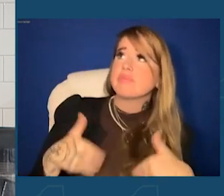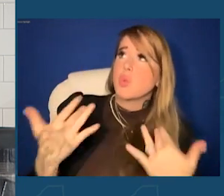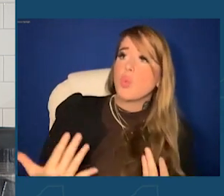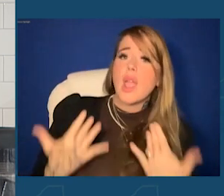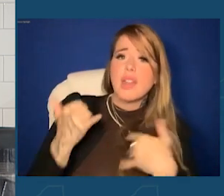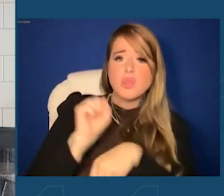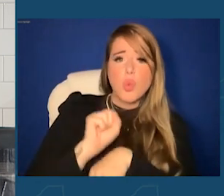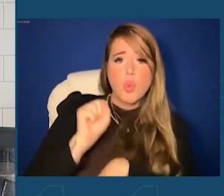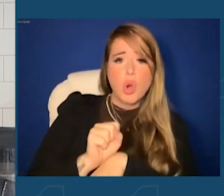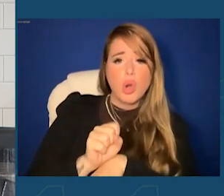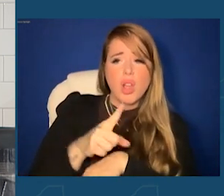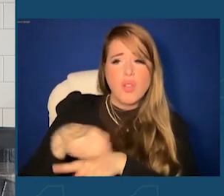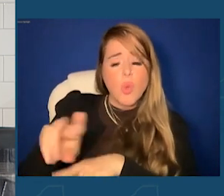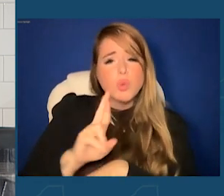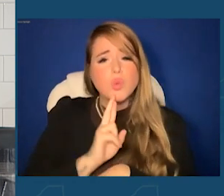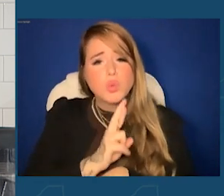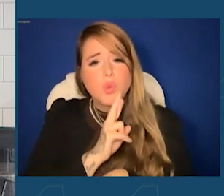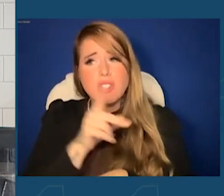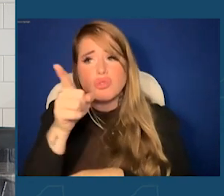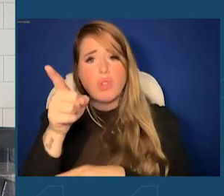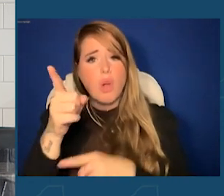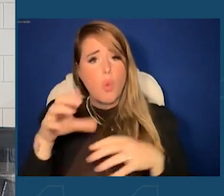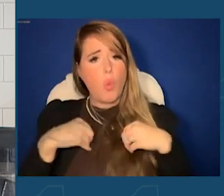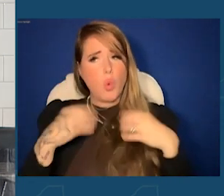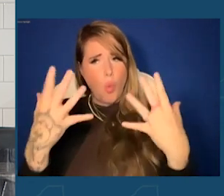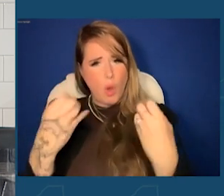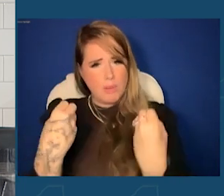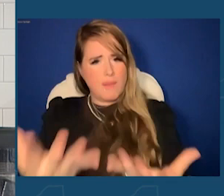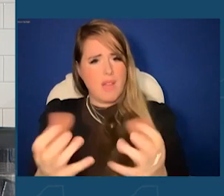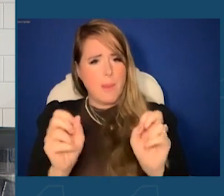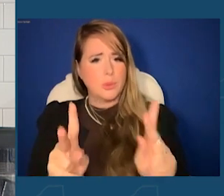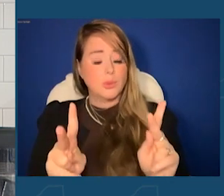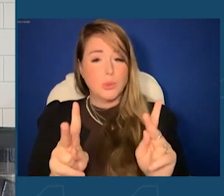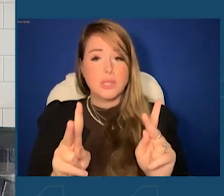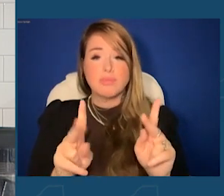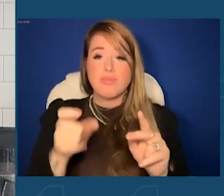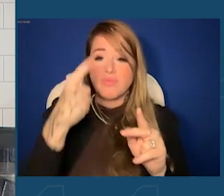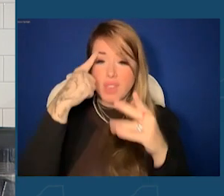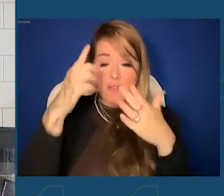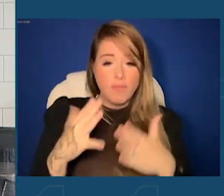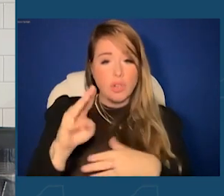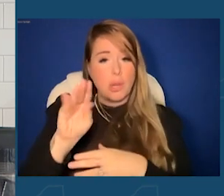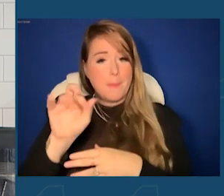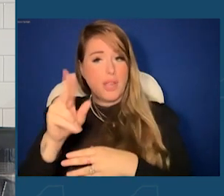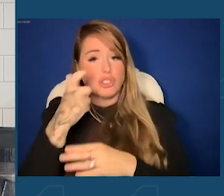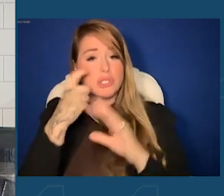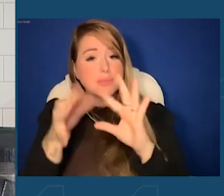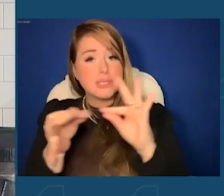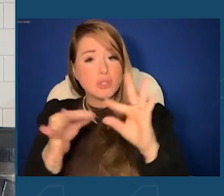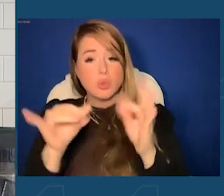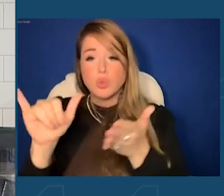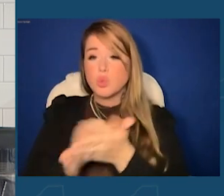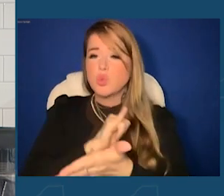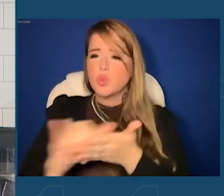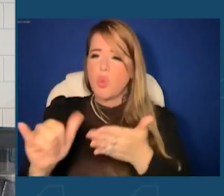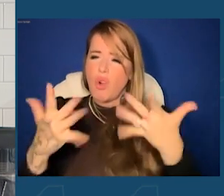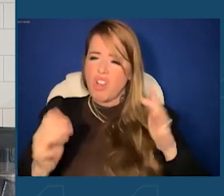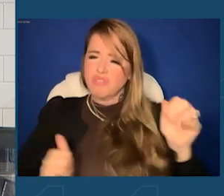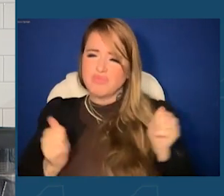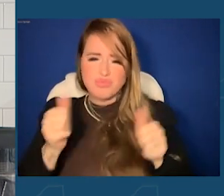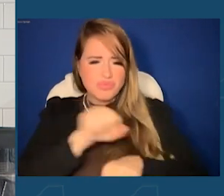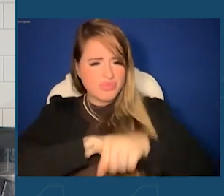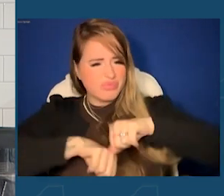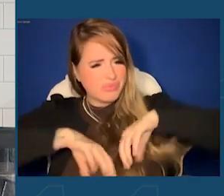restaurateurs want to provide those work opportunities. And as the governor and the mayor said, New York has stepped up in a tremendous